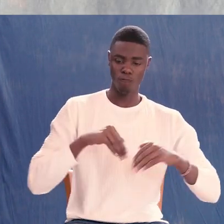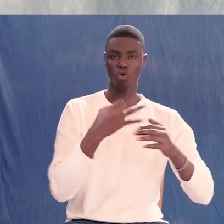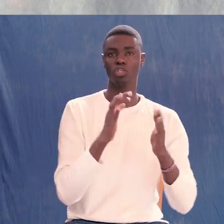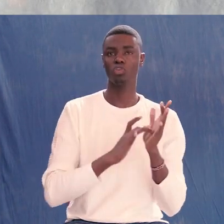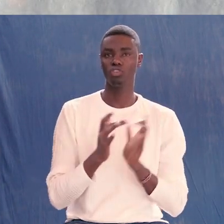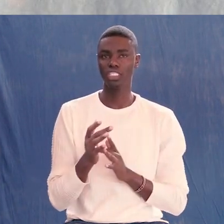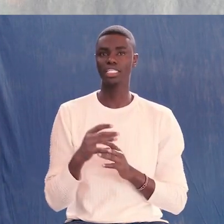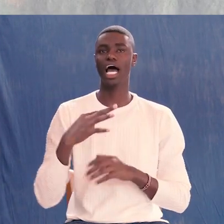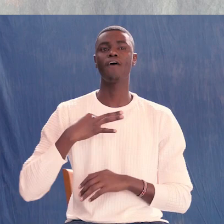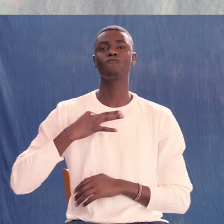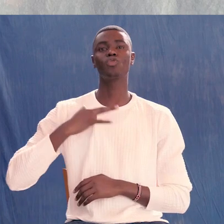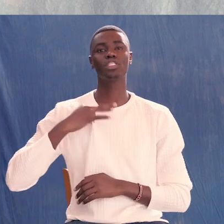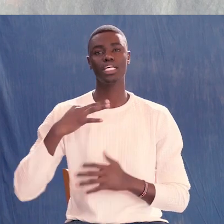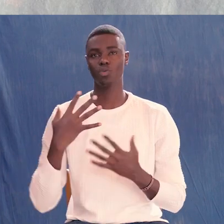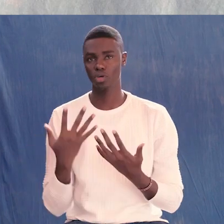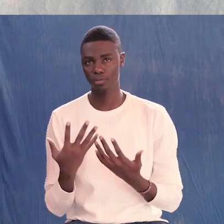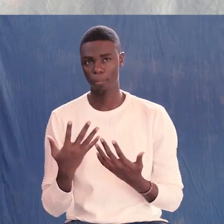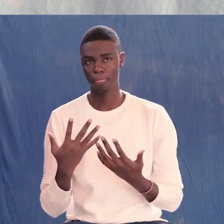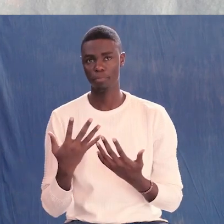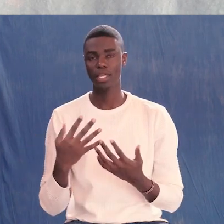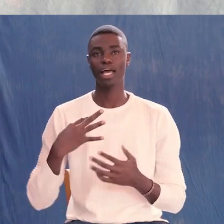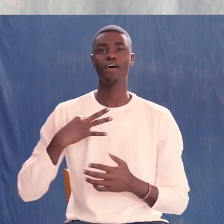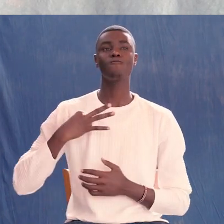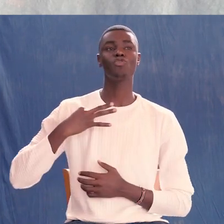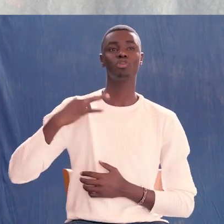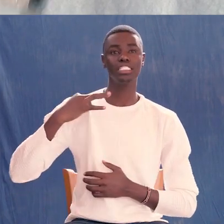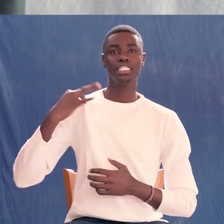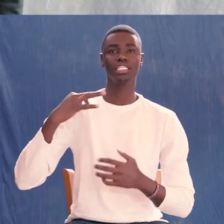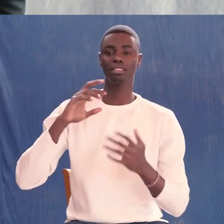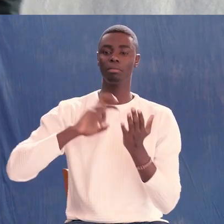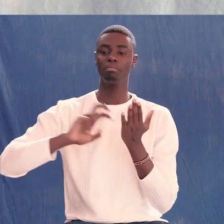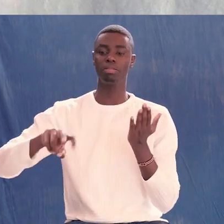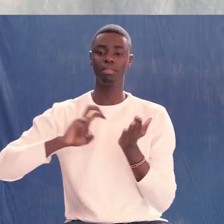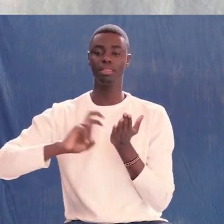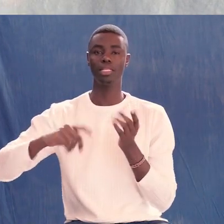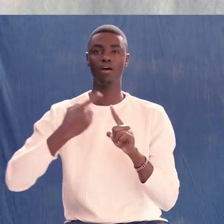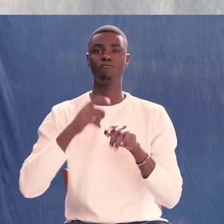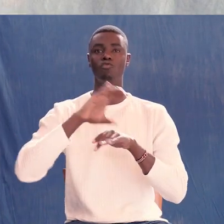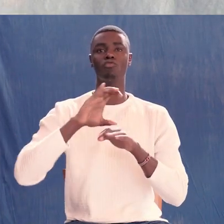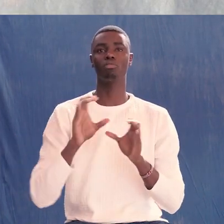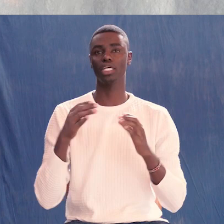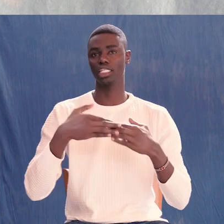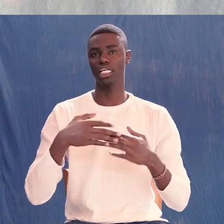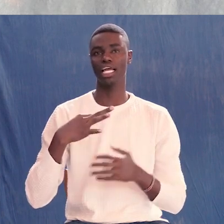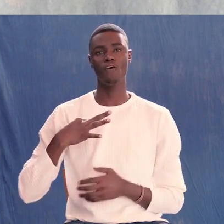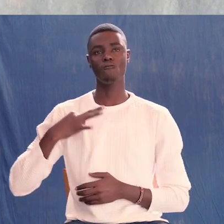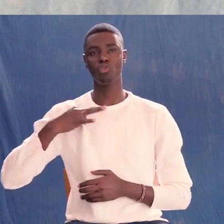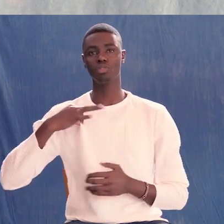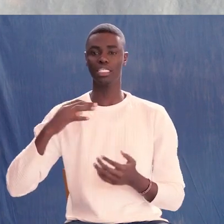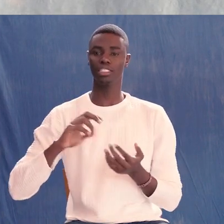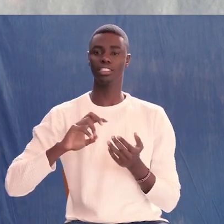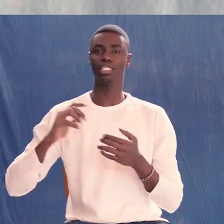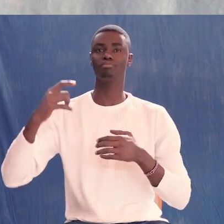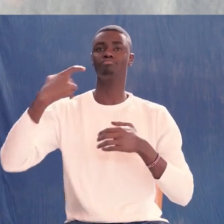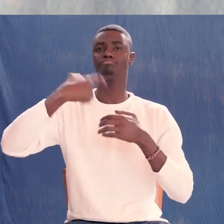are volunteering, voluntarily opting out of church community, voluntarily going into